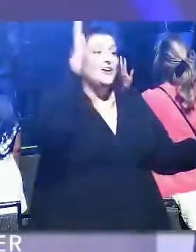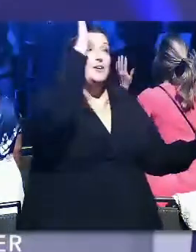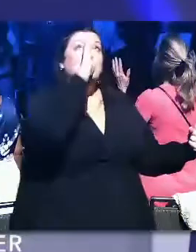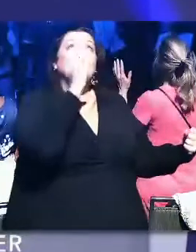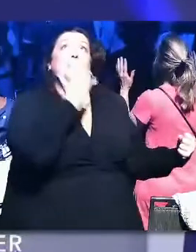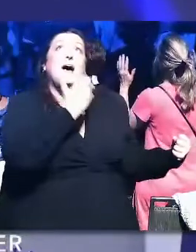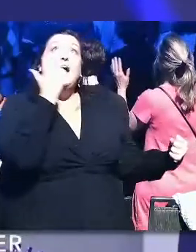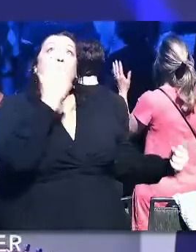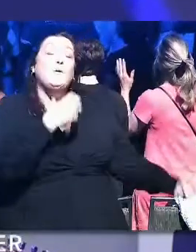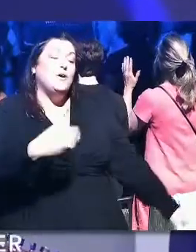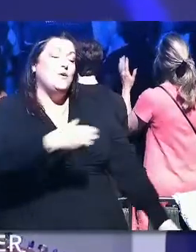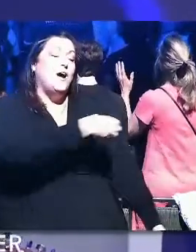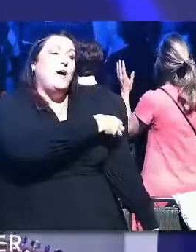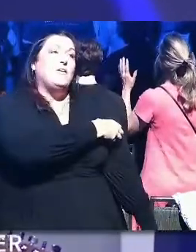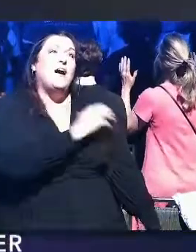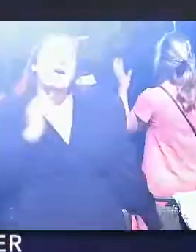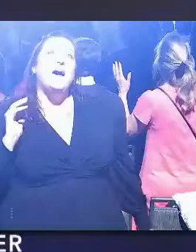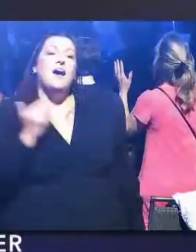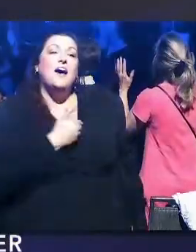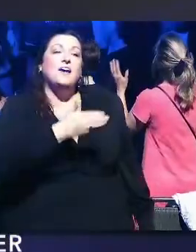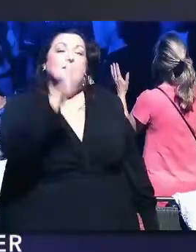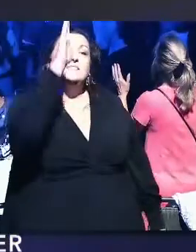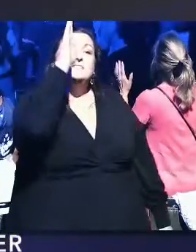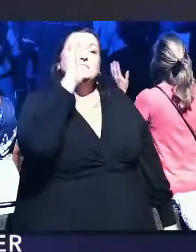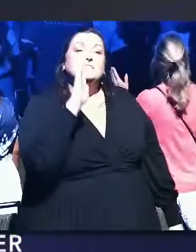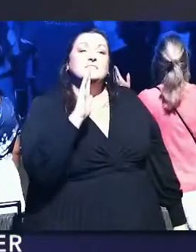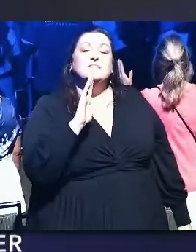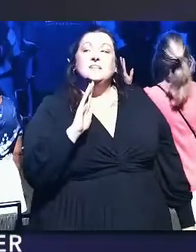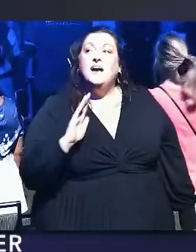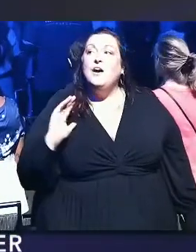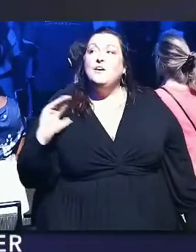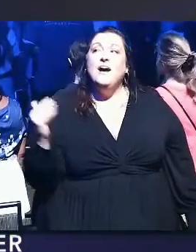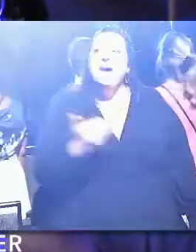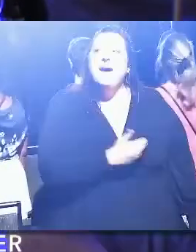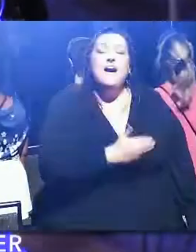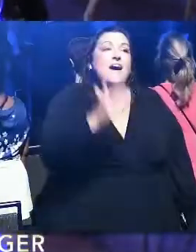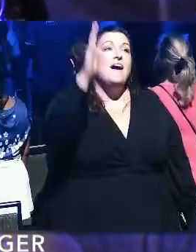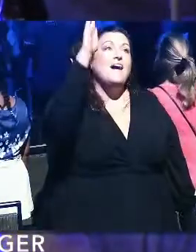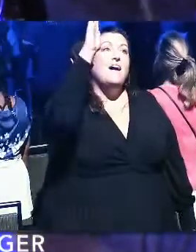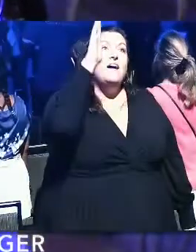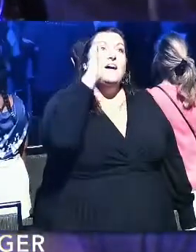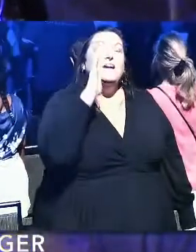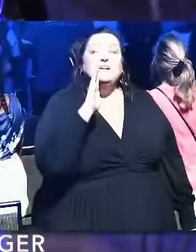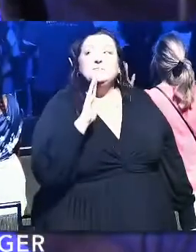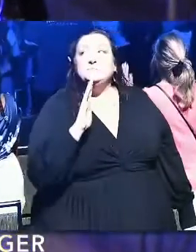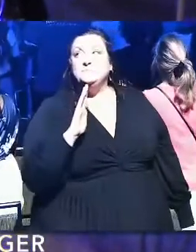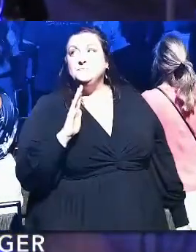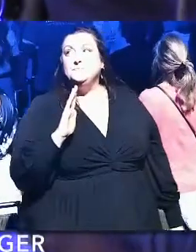Power, our God, our God.